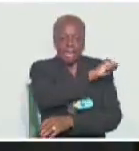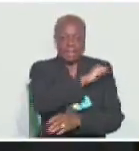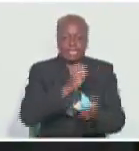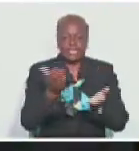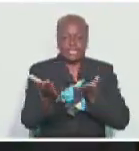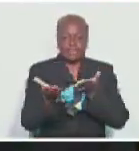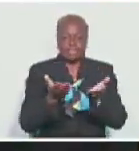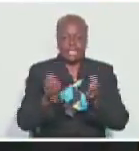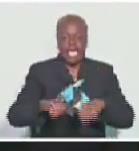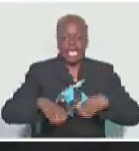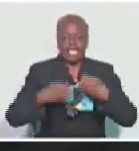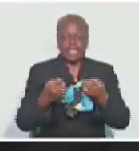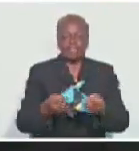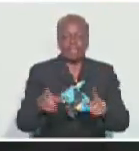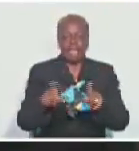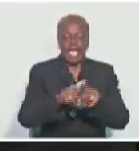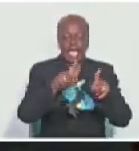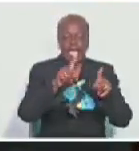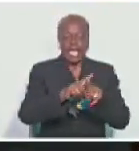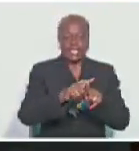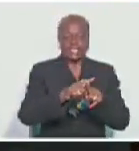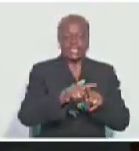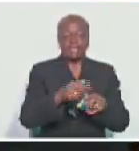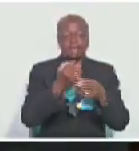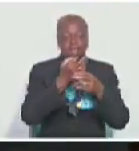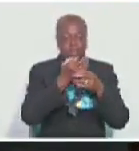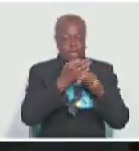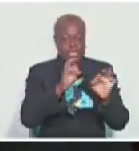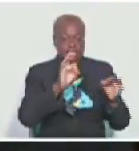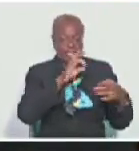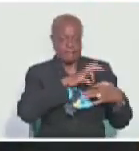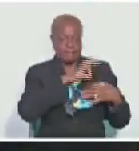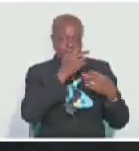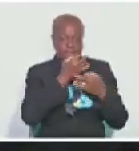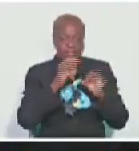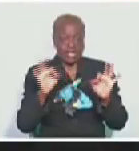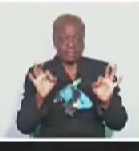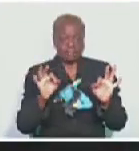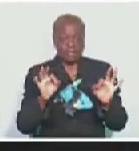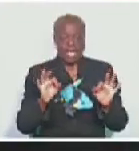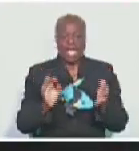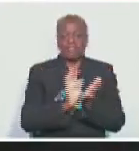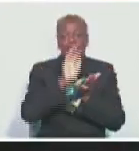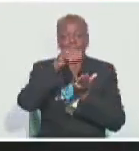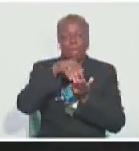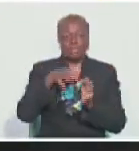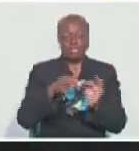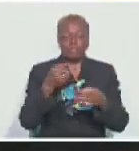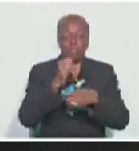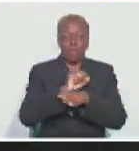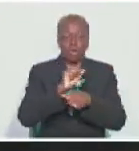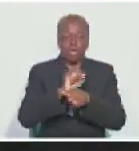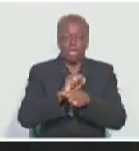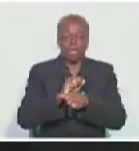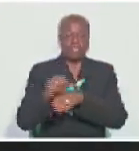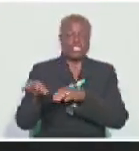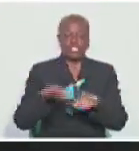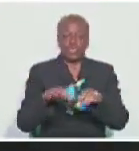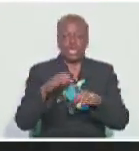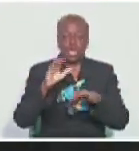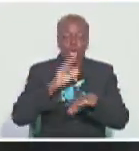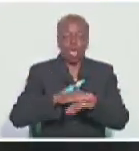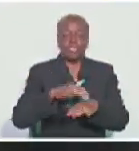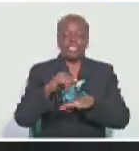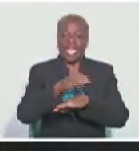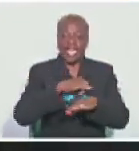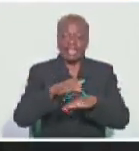as volunteer. And for the amount of work that they're doing on this island, we have reached a stage now where we need a 24-hour fire and